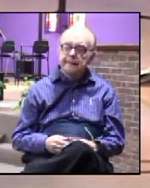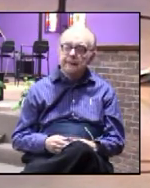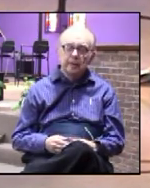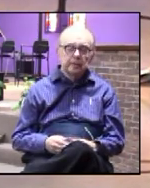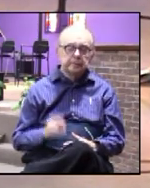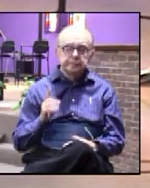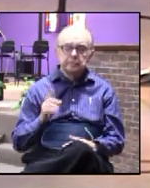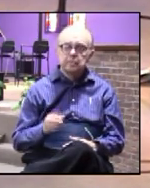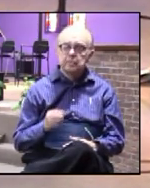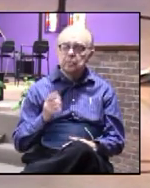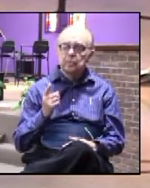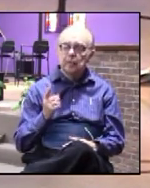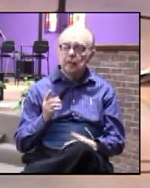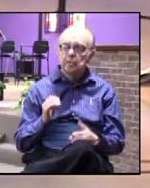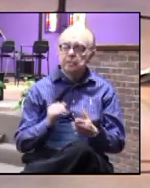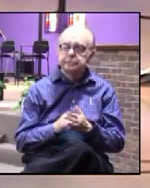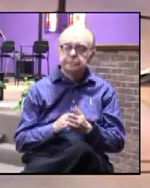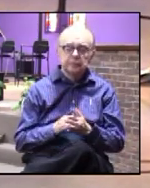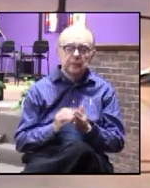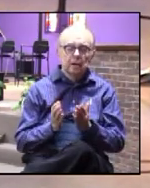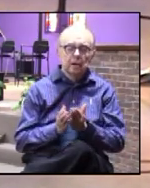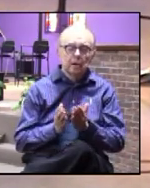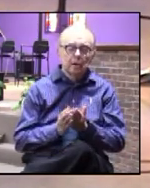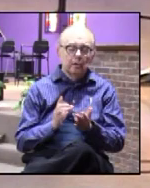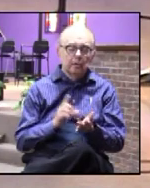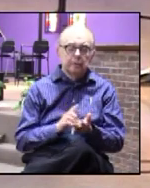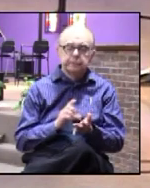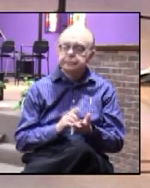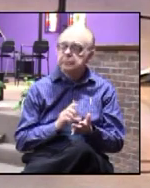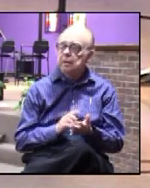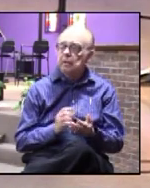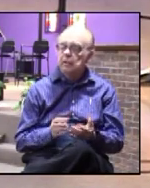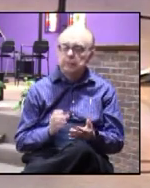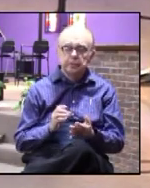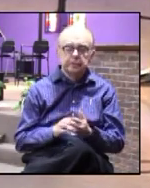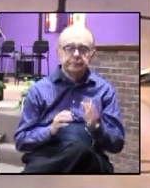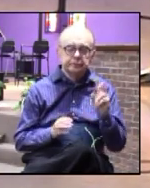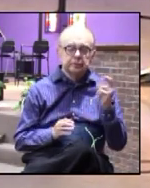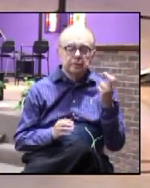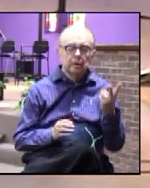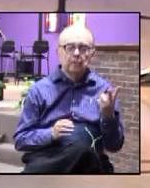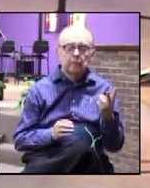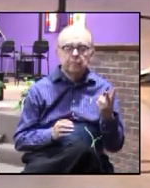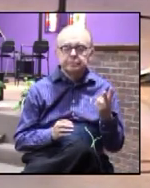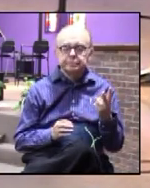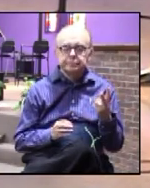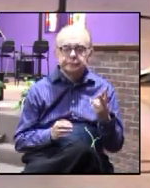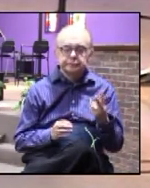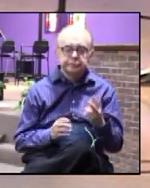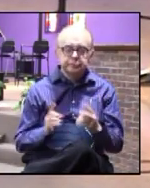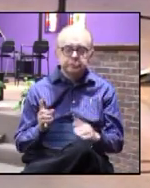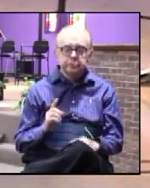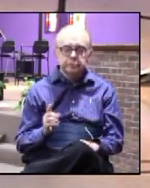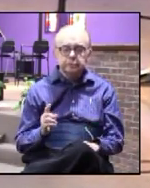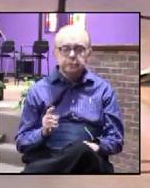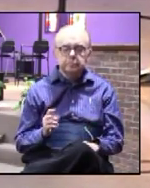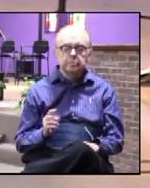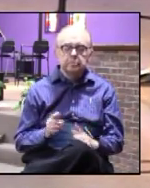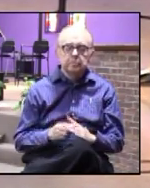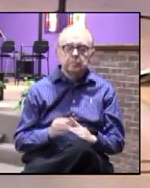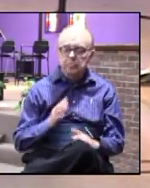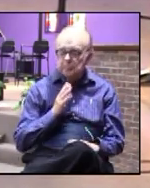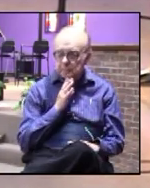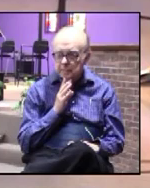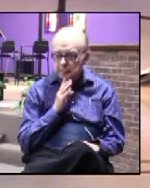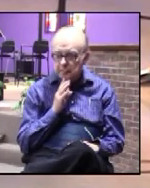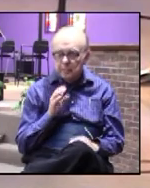You need to understand that in the book of Luke, and you could go back and read it in Luke chapter 12, where he starts talking about